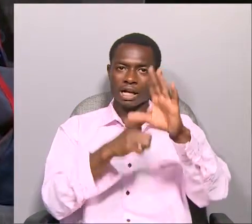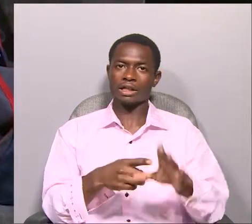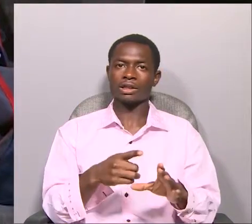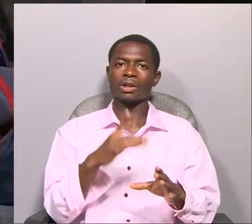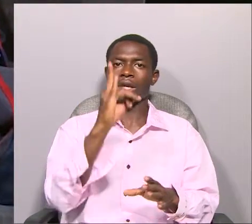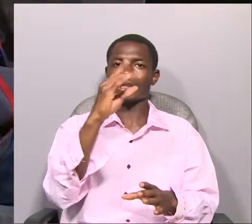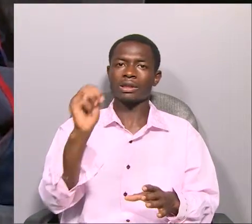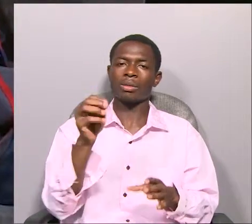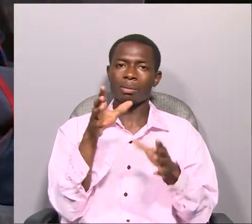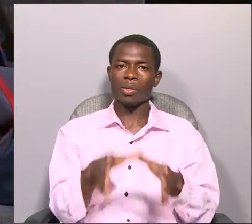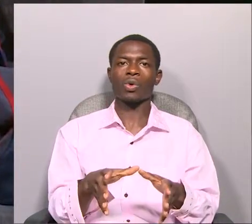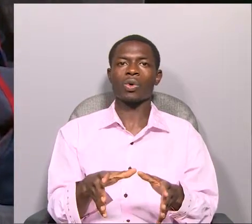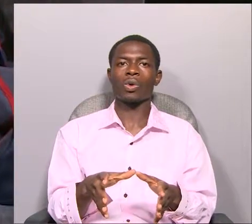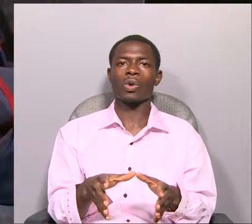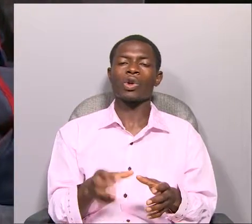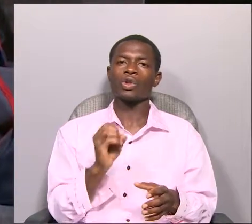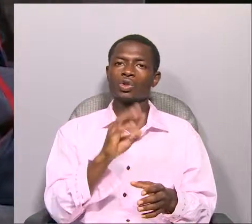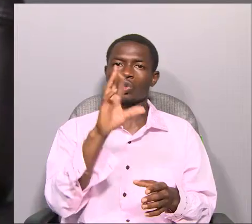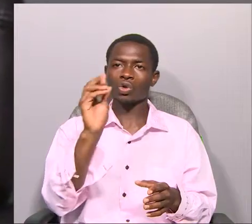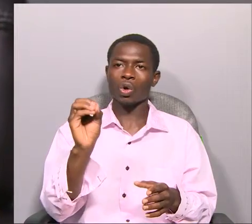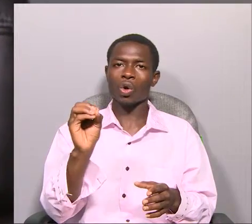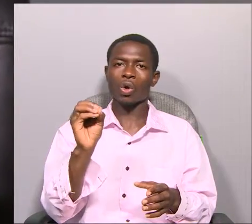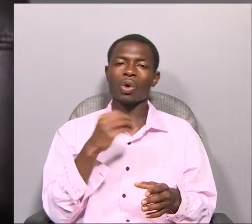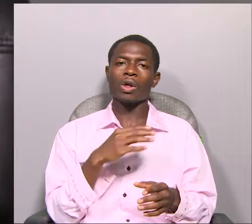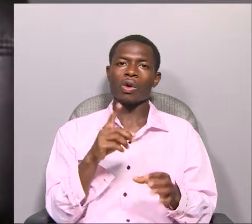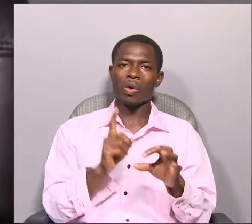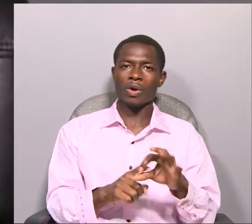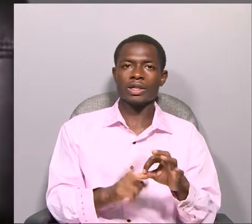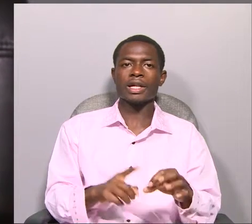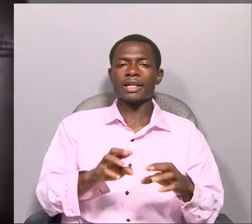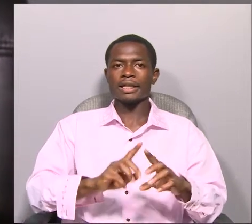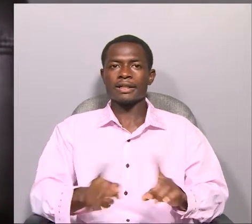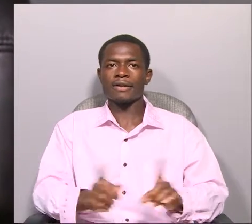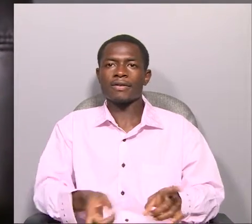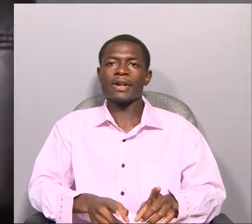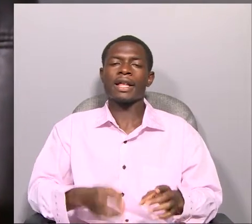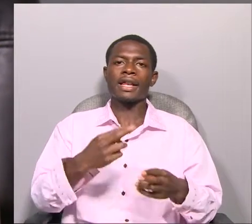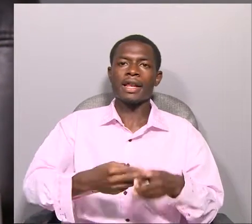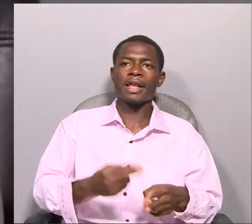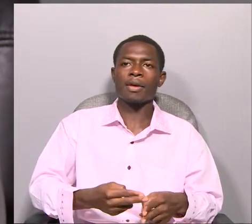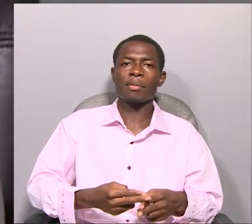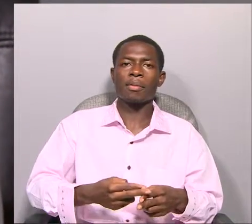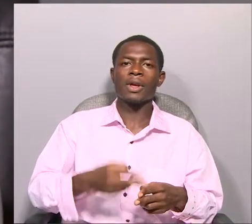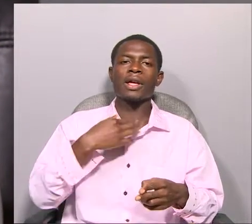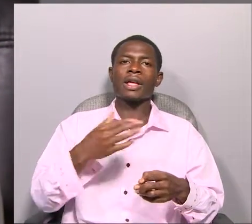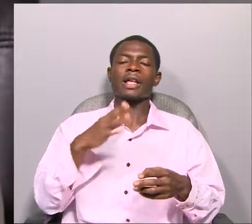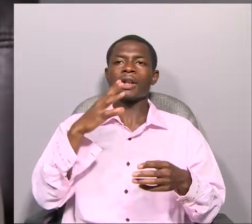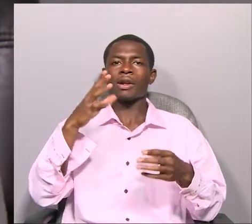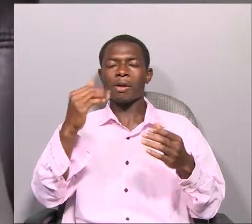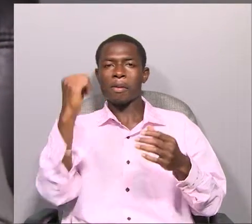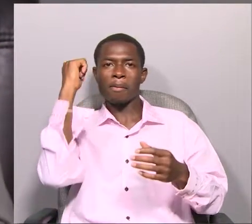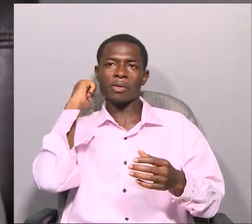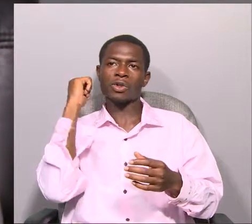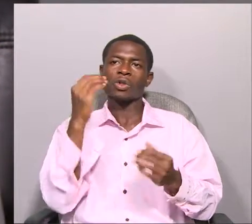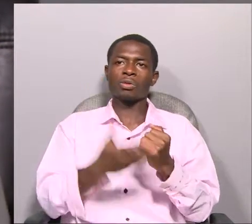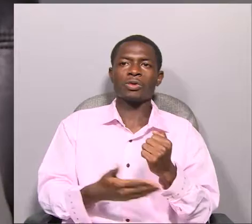every national of this country. Mm-hmm. So the question of different names, the question of different ethnic